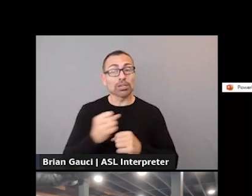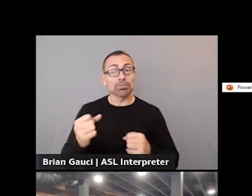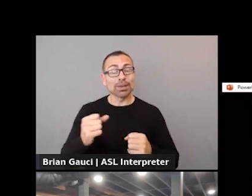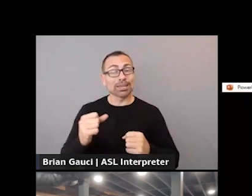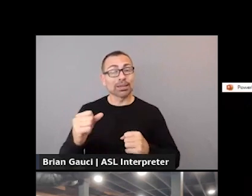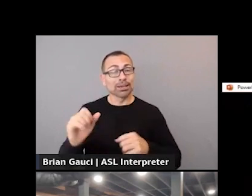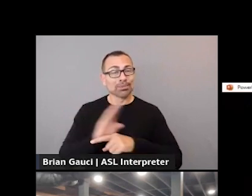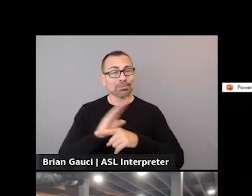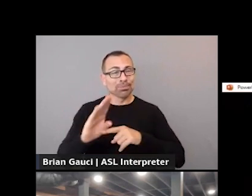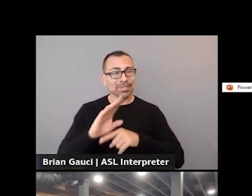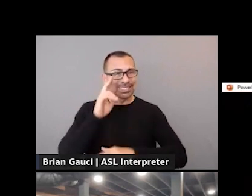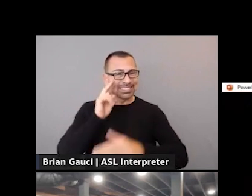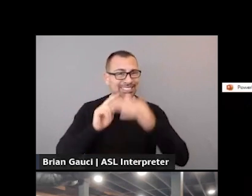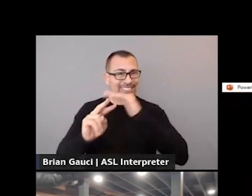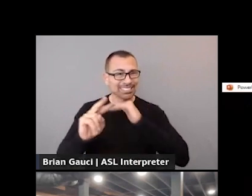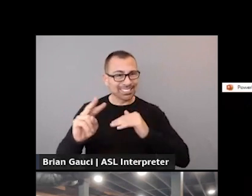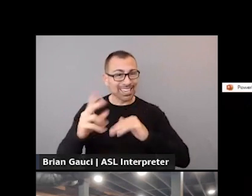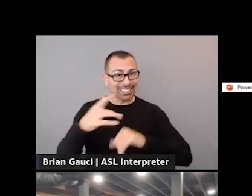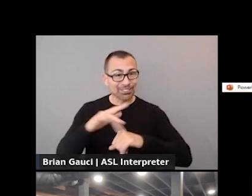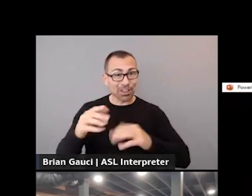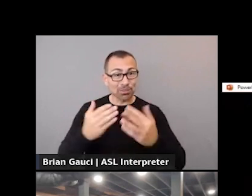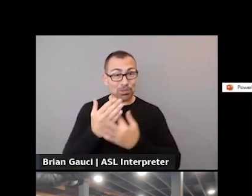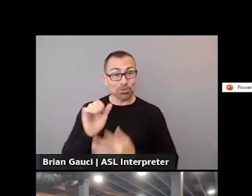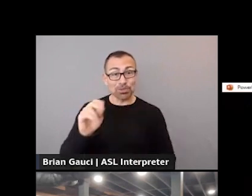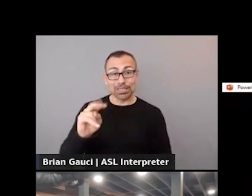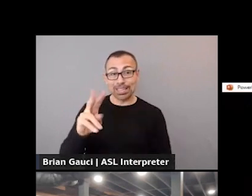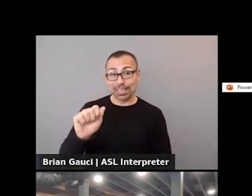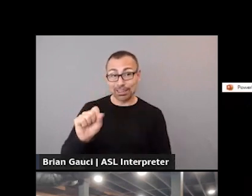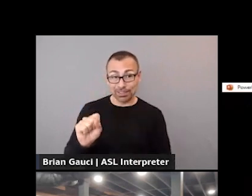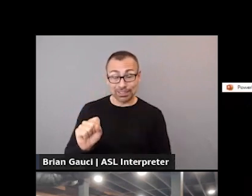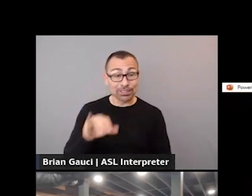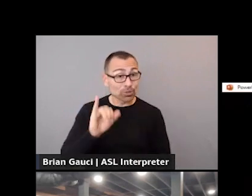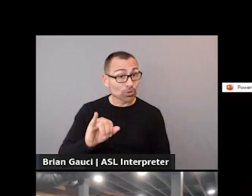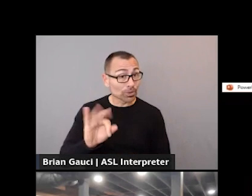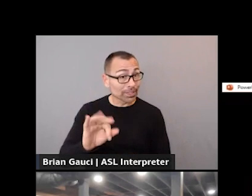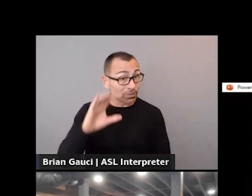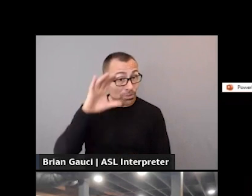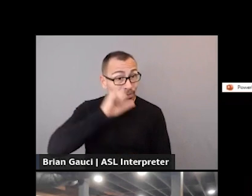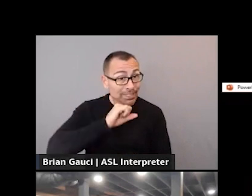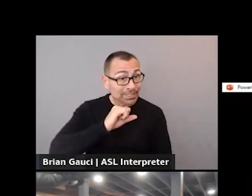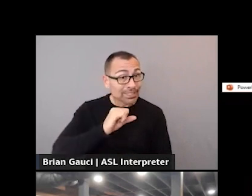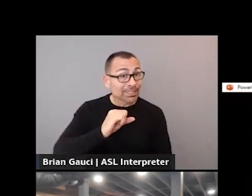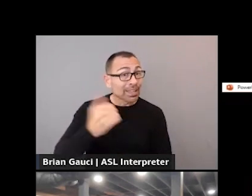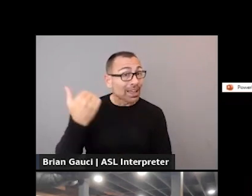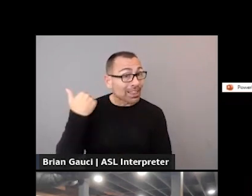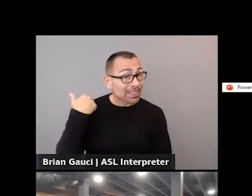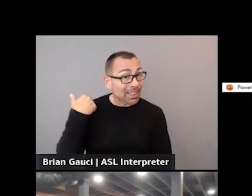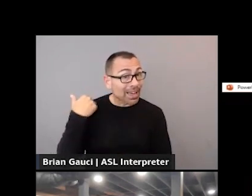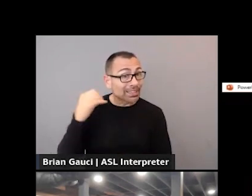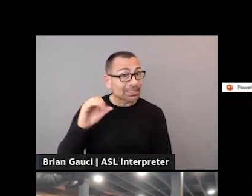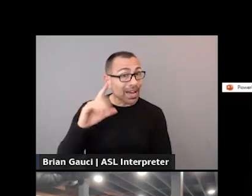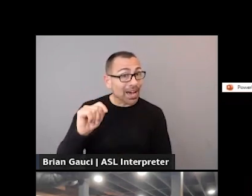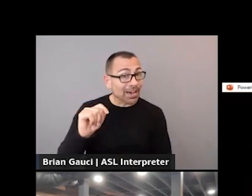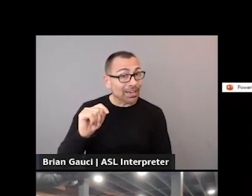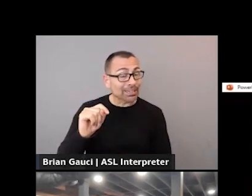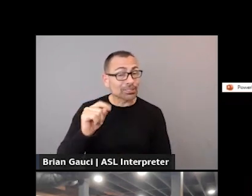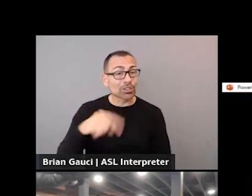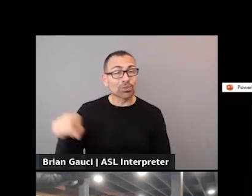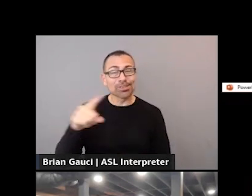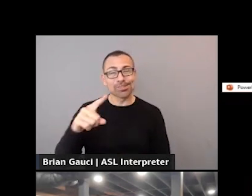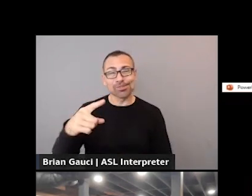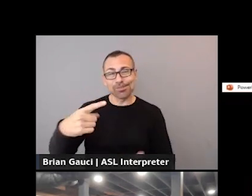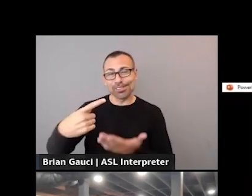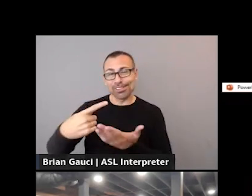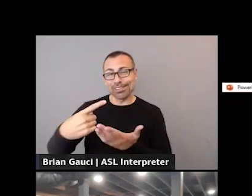as well. So if you missed it, we announced at the end of October that the bedrock models that Namita was just talking about